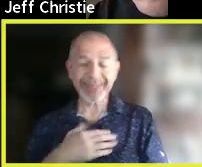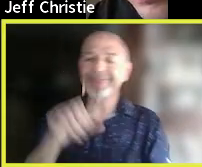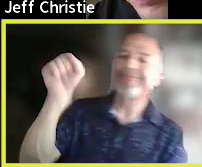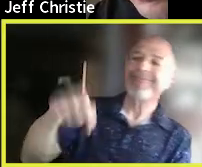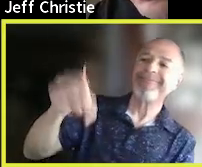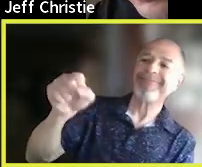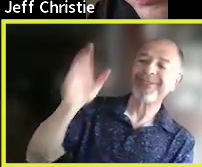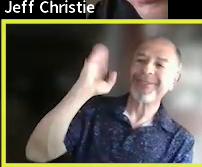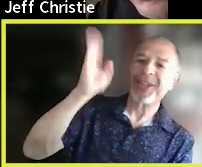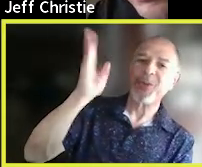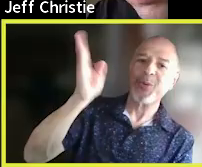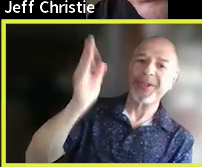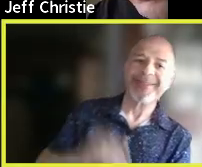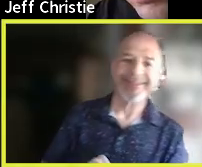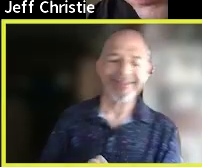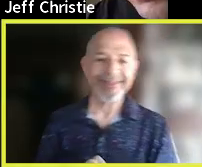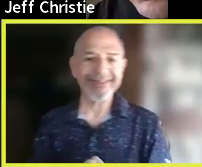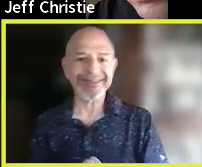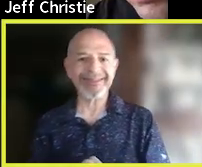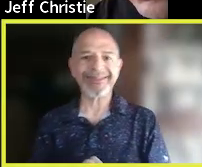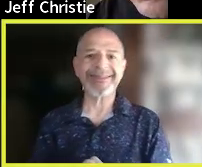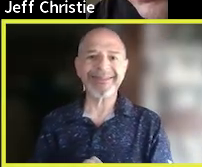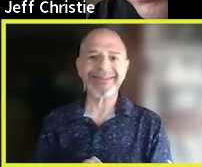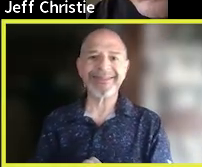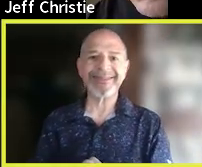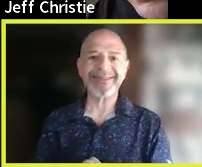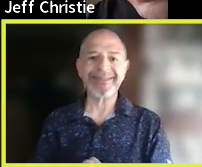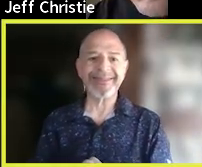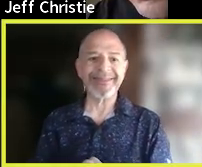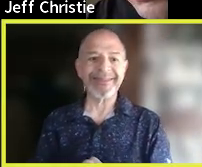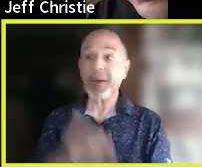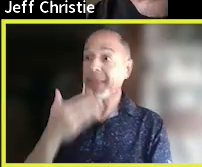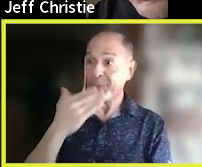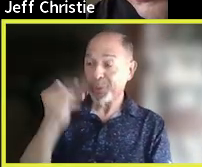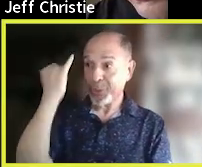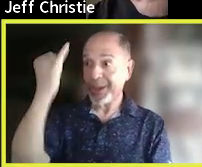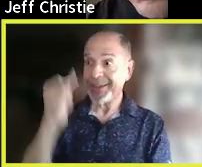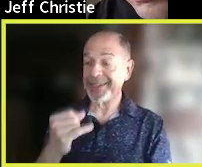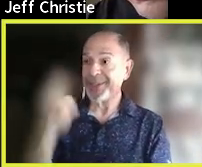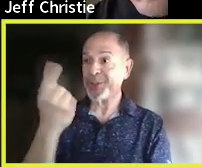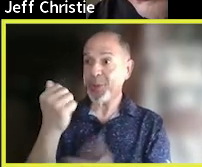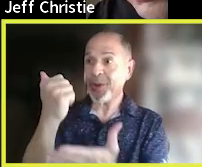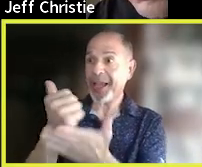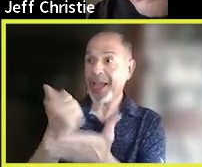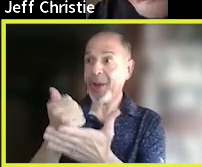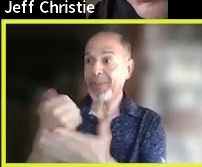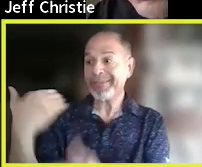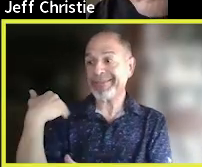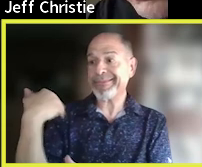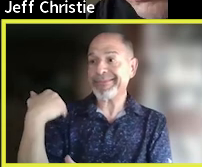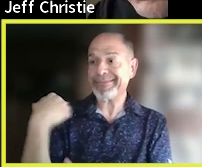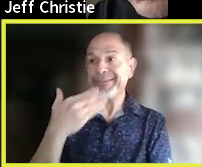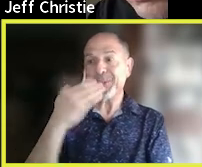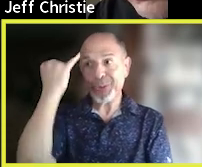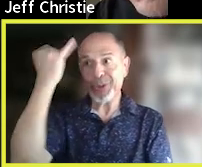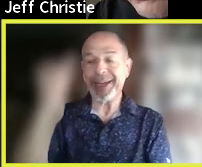Thank you. I love that. Keep me honest. That's what I have to say from now on. When I say, "Oh yeah, I'm going to do that," and then it goes right out of my head. I want Natalie. And that's Michelle